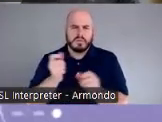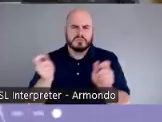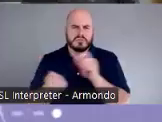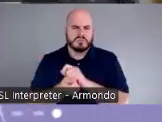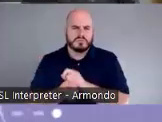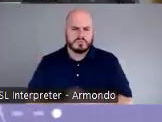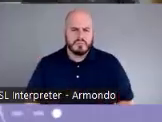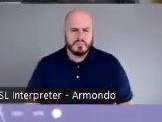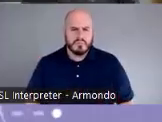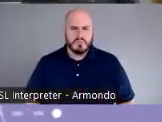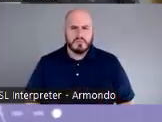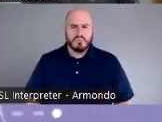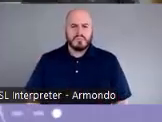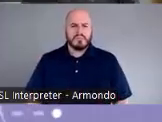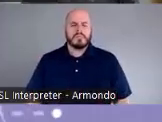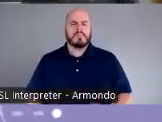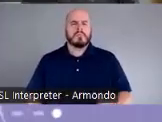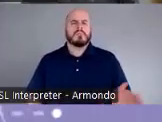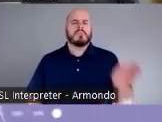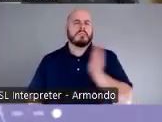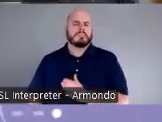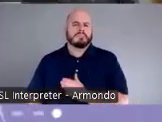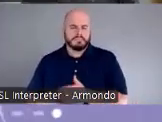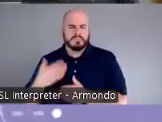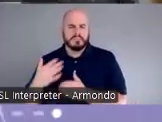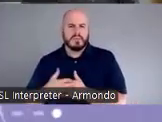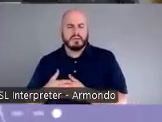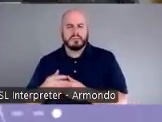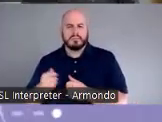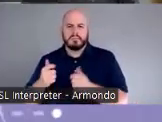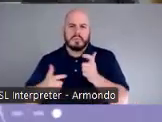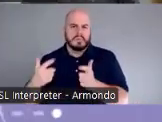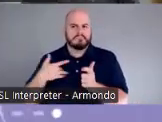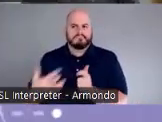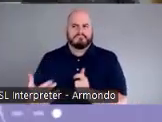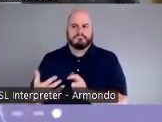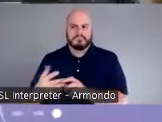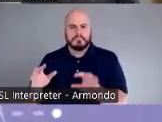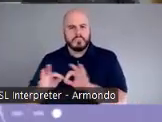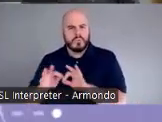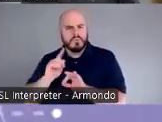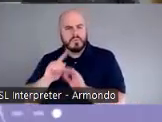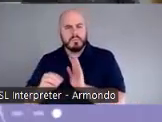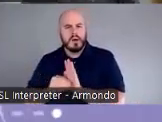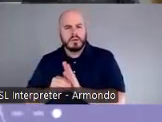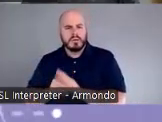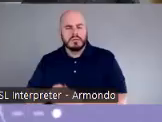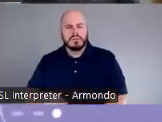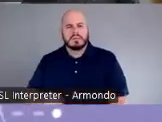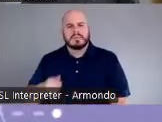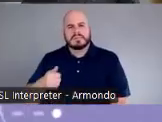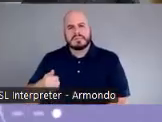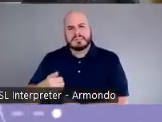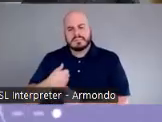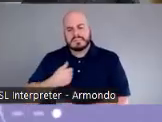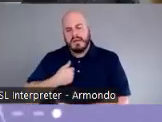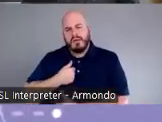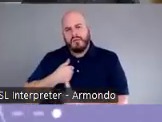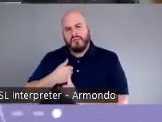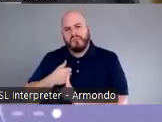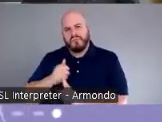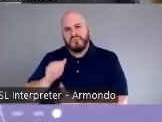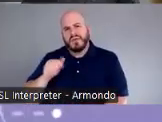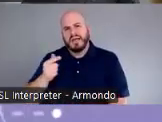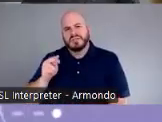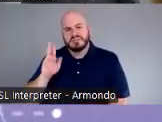So let me move on to the next slide. The next characteristic that we found key in our model was self-agency. And we define